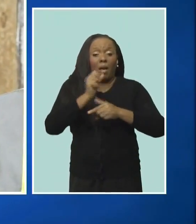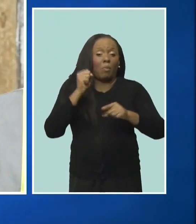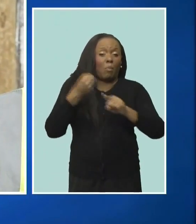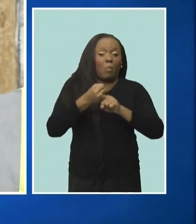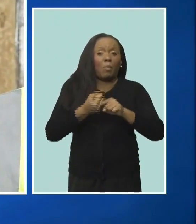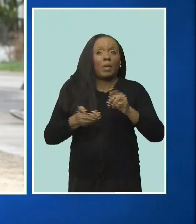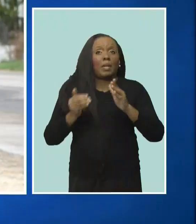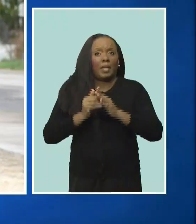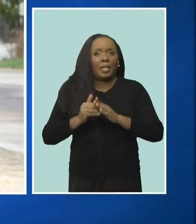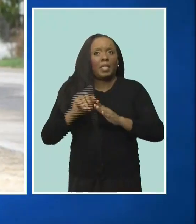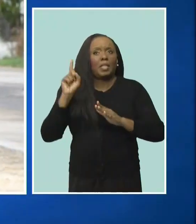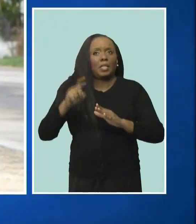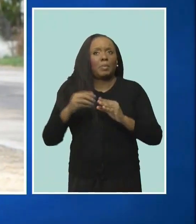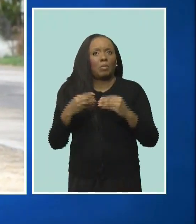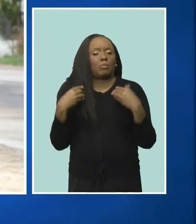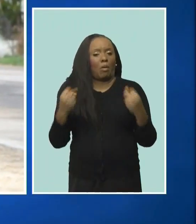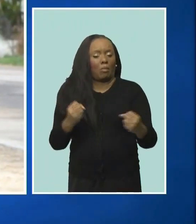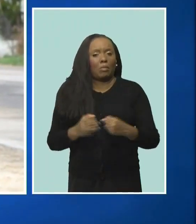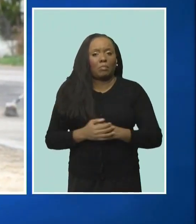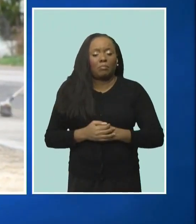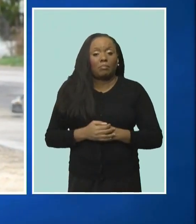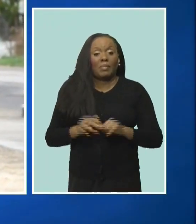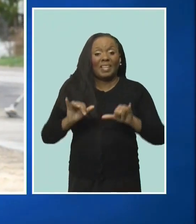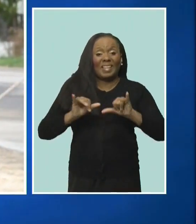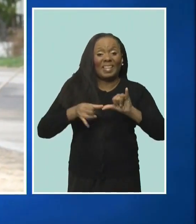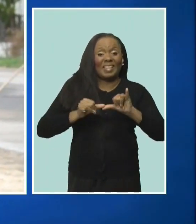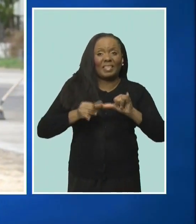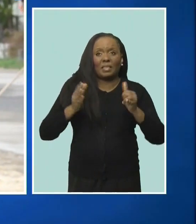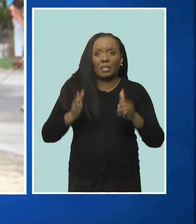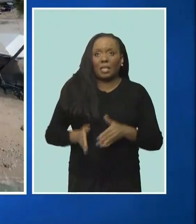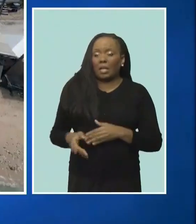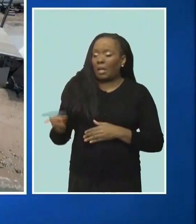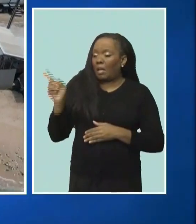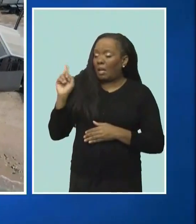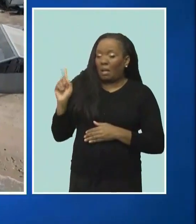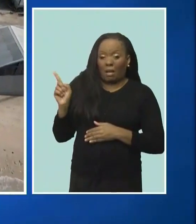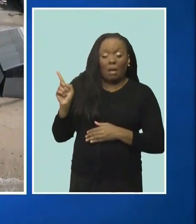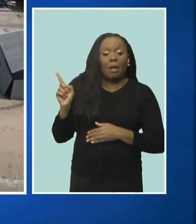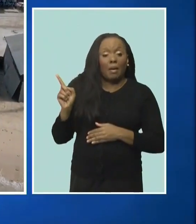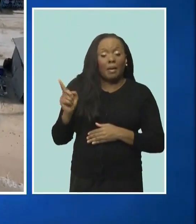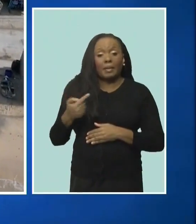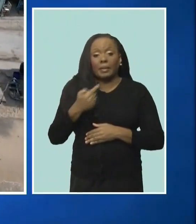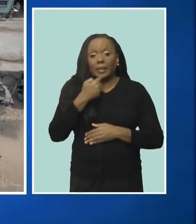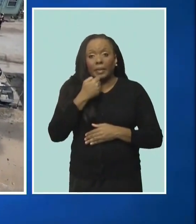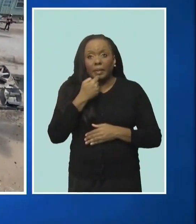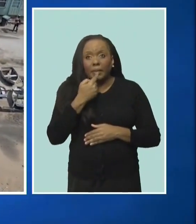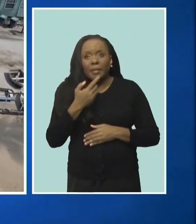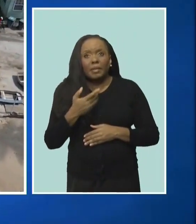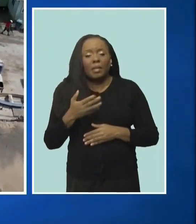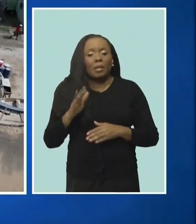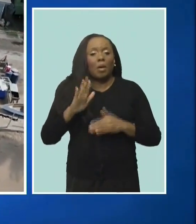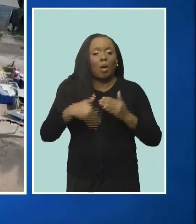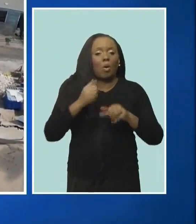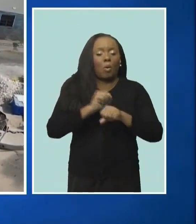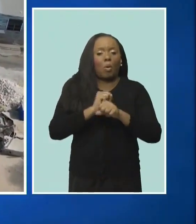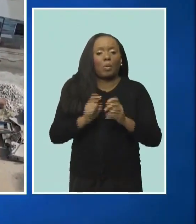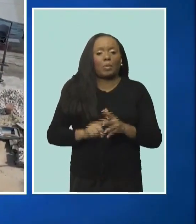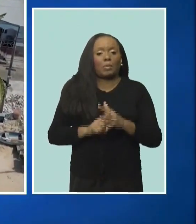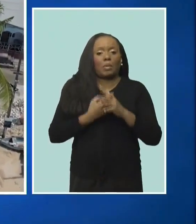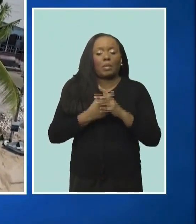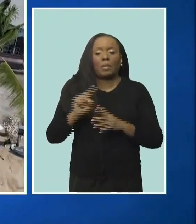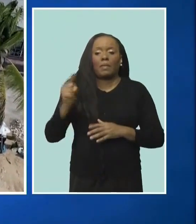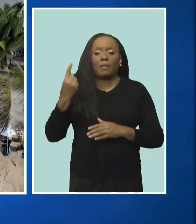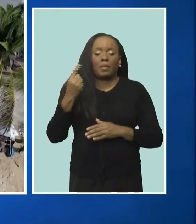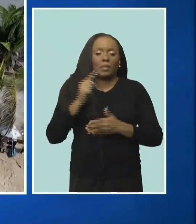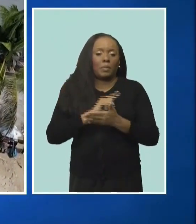well. Supervisory Engineer Darius Cumberbatch from Professional Engineering Services says the remedial work started during the first week